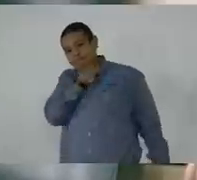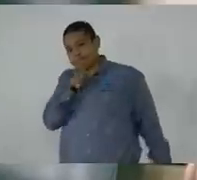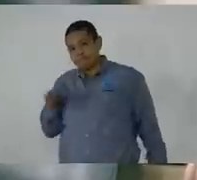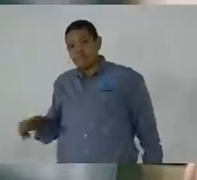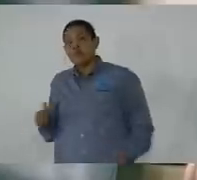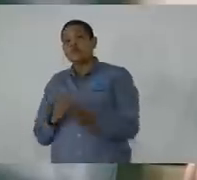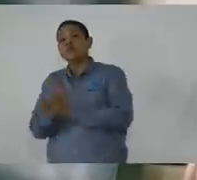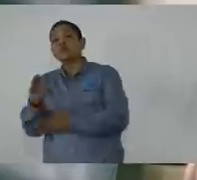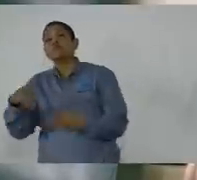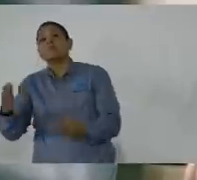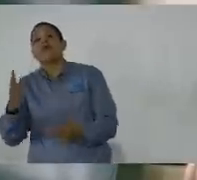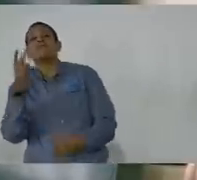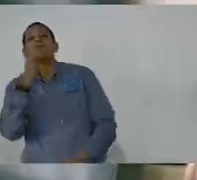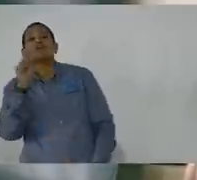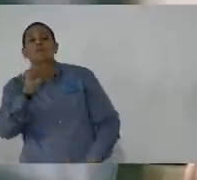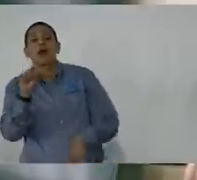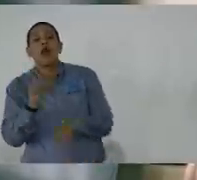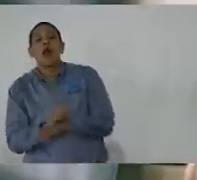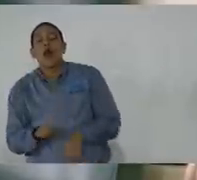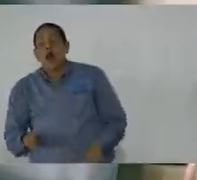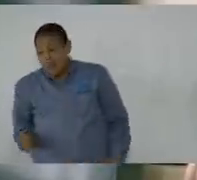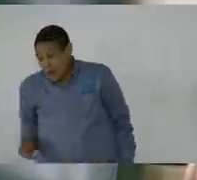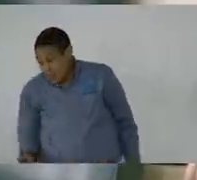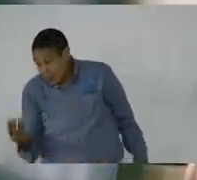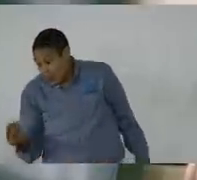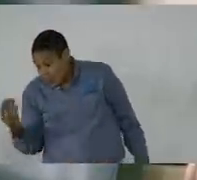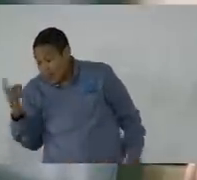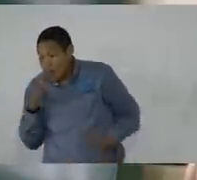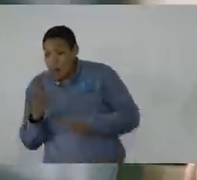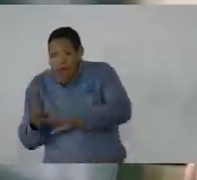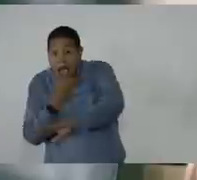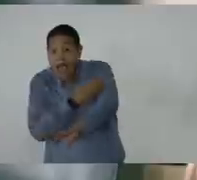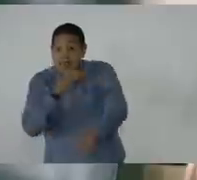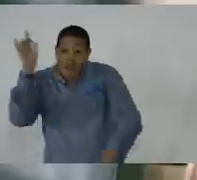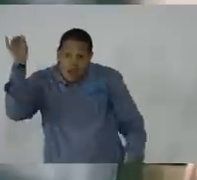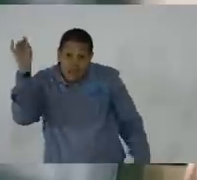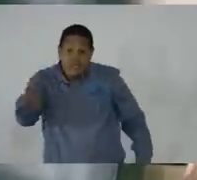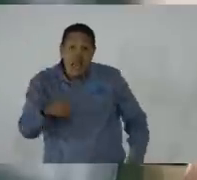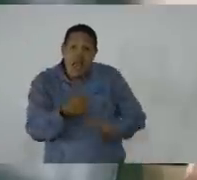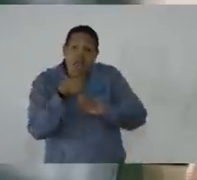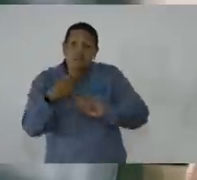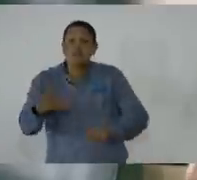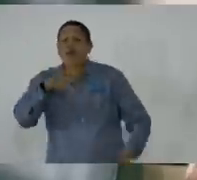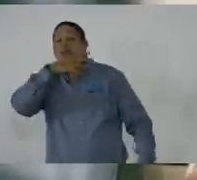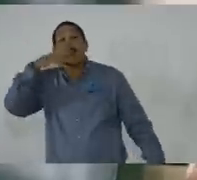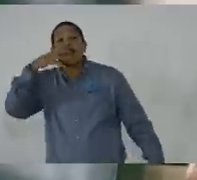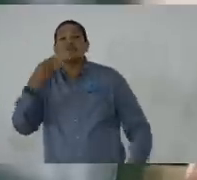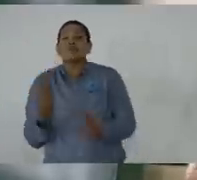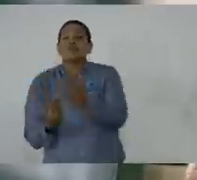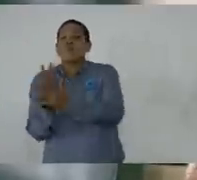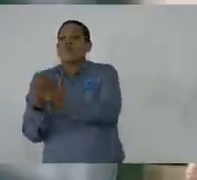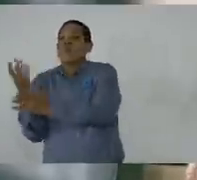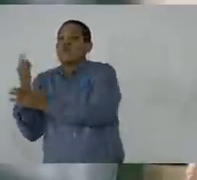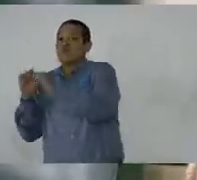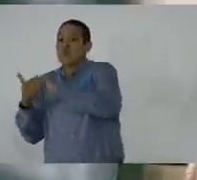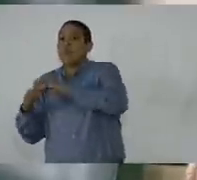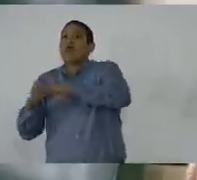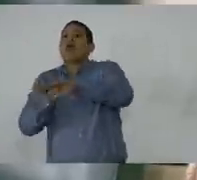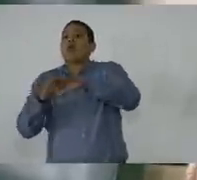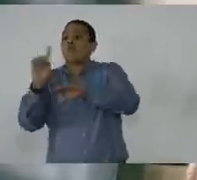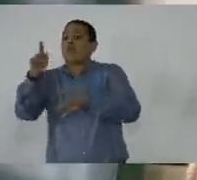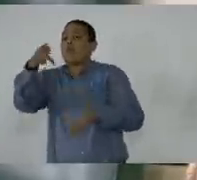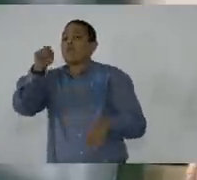packages, and we will be advancing and expanding on the agri-parks across Jamaica, producing more